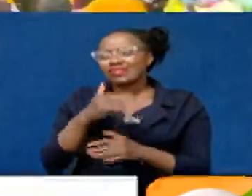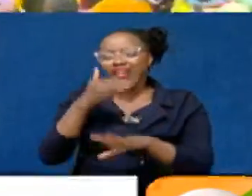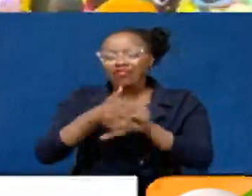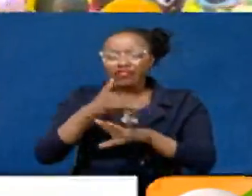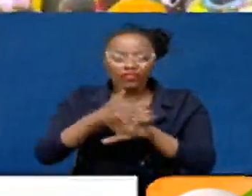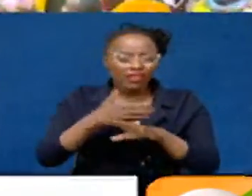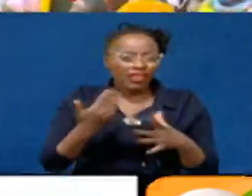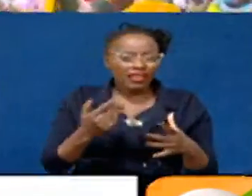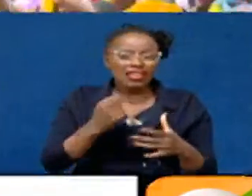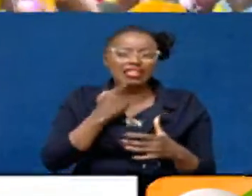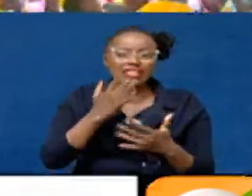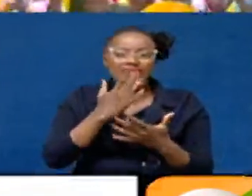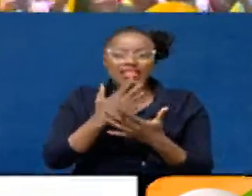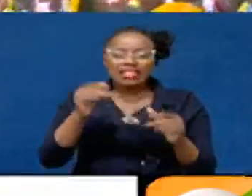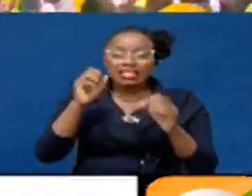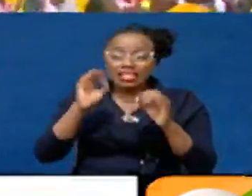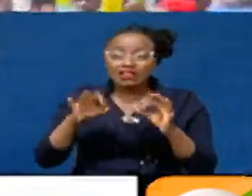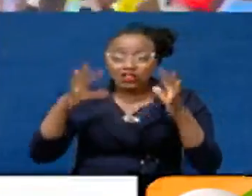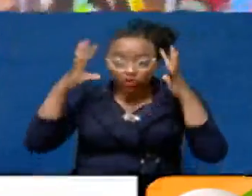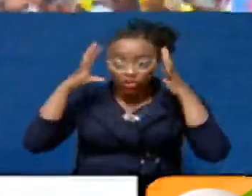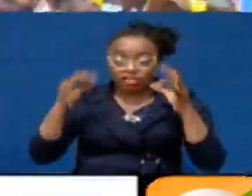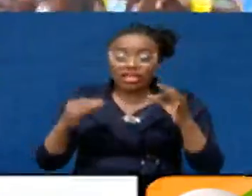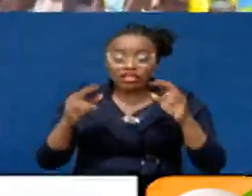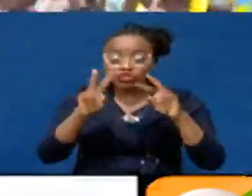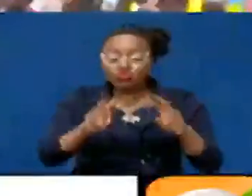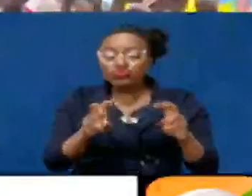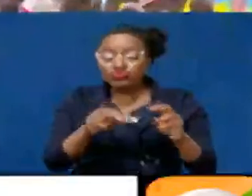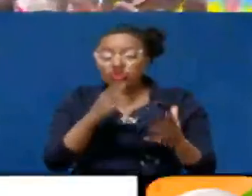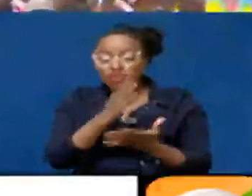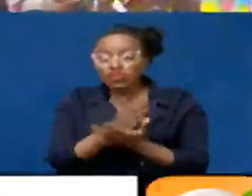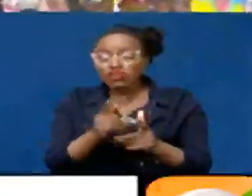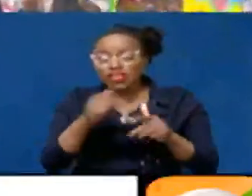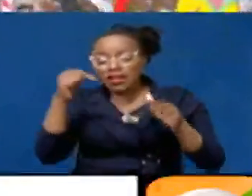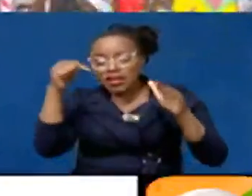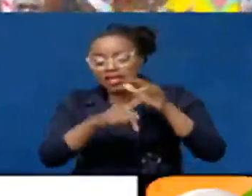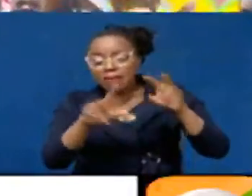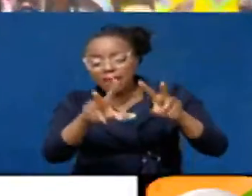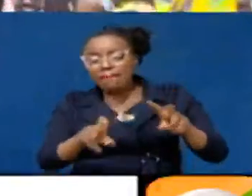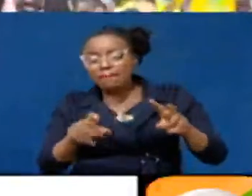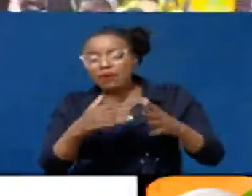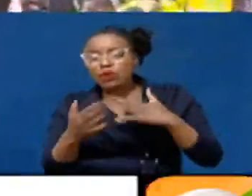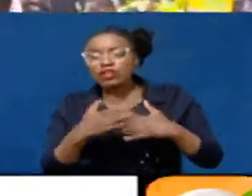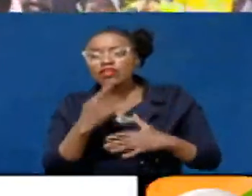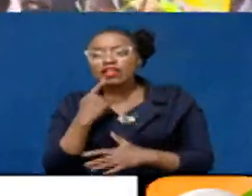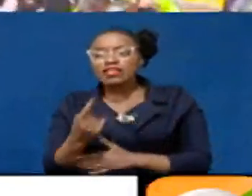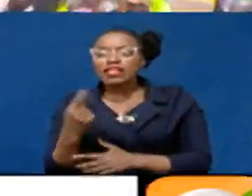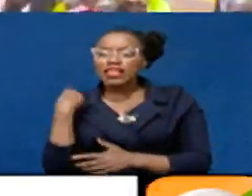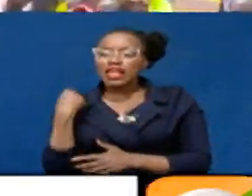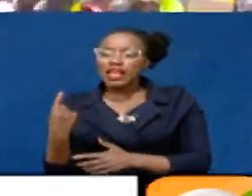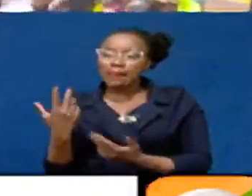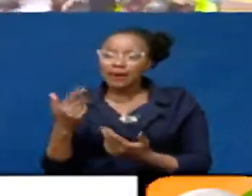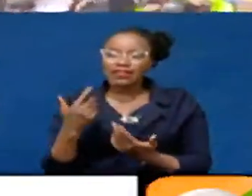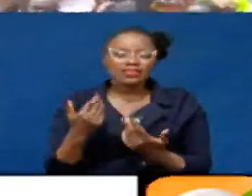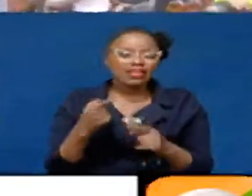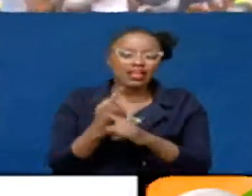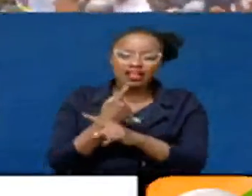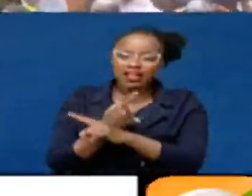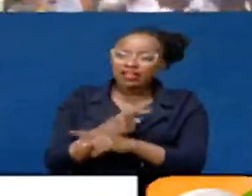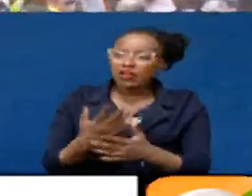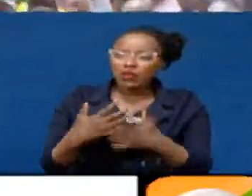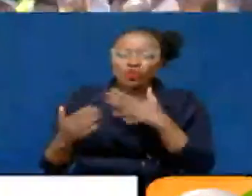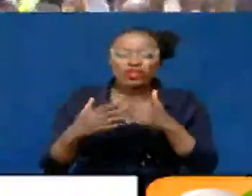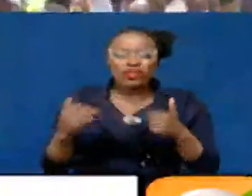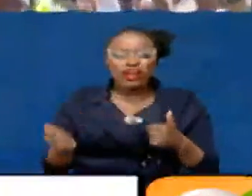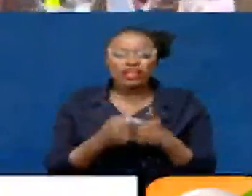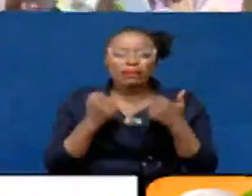of these leaders have said things that if you really decided to fact-check and go deep and look at what they've said in terms of the numbers and figures and